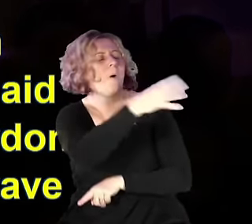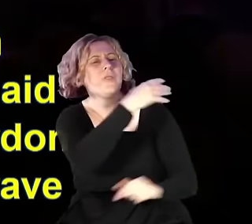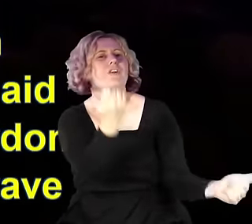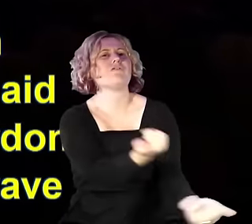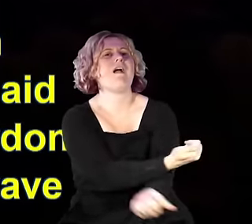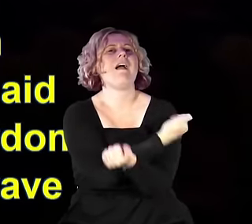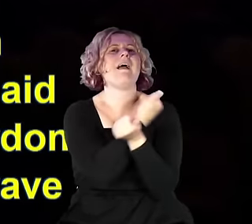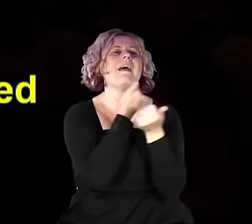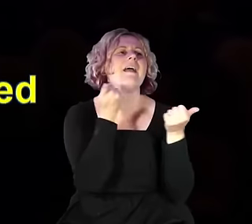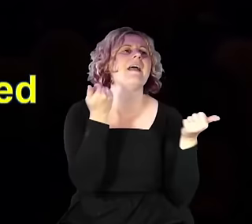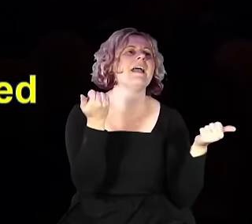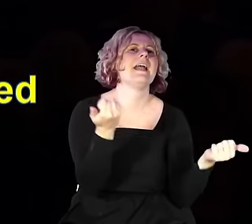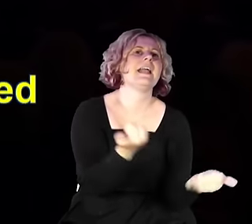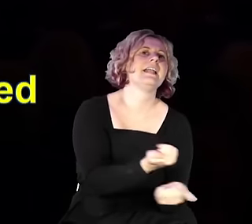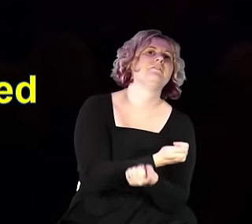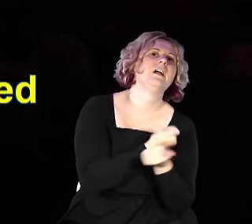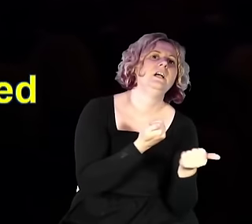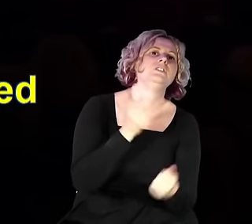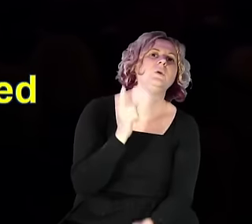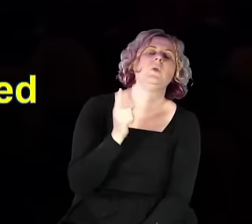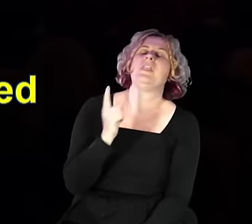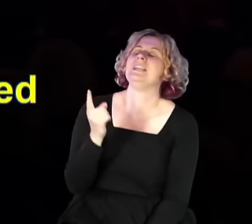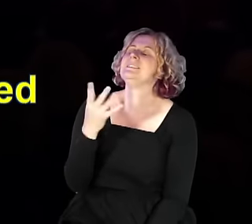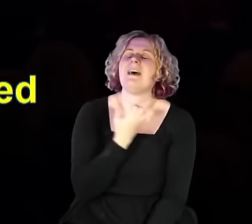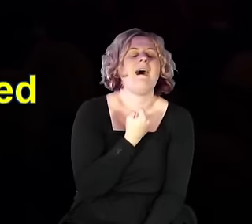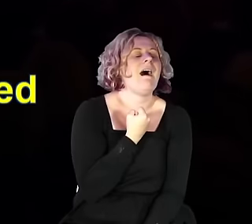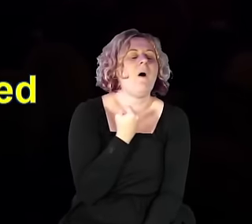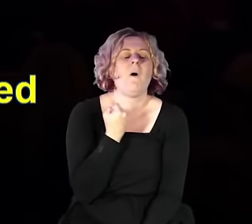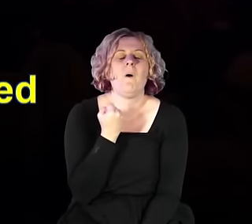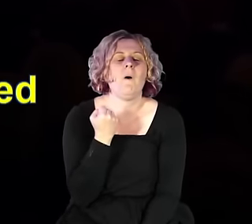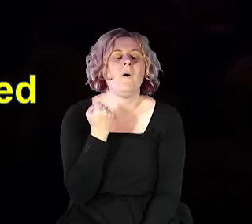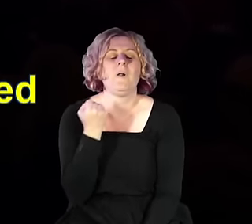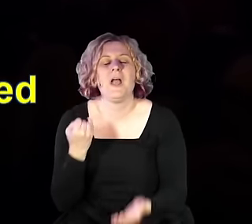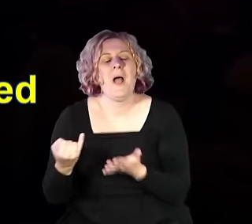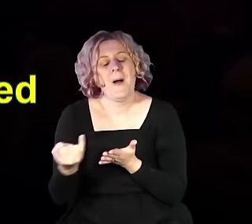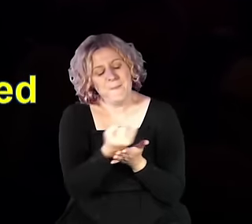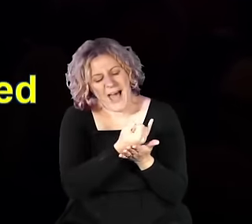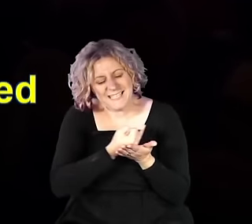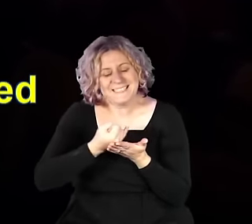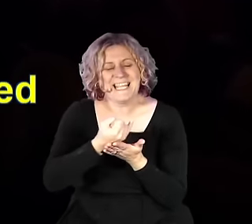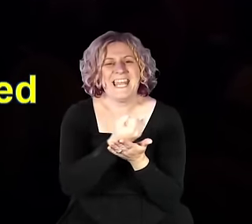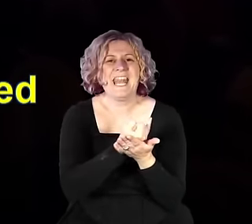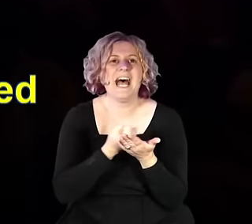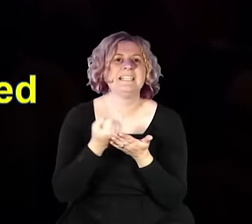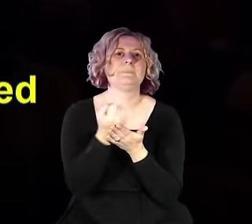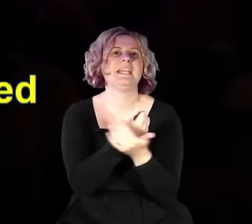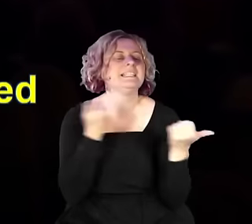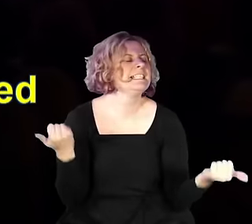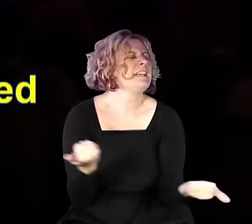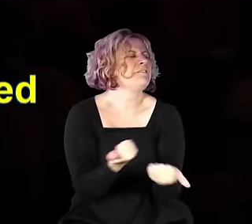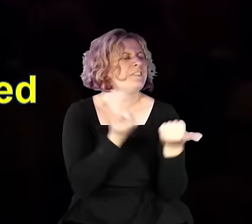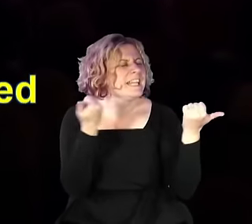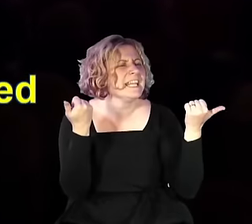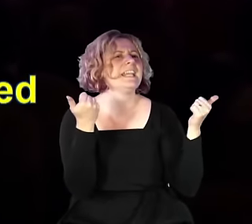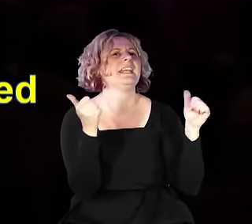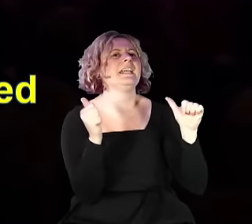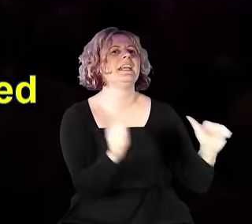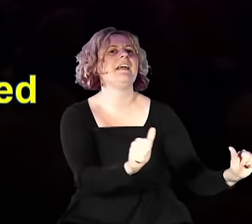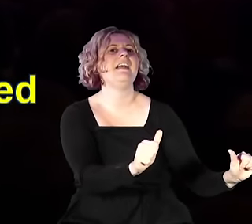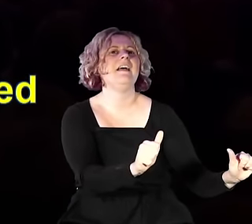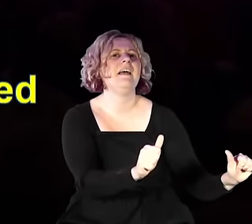overthrow the grave. To this I hold, my sin has been defeated.